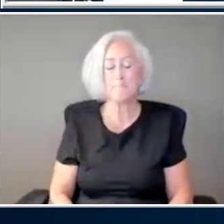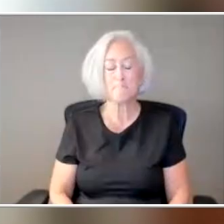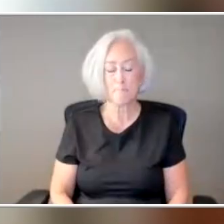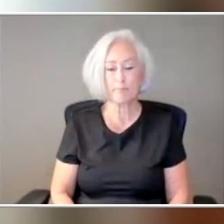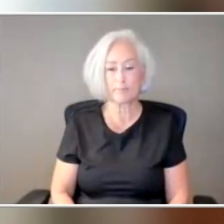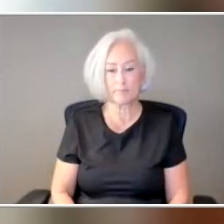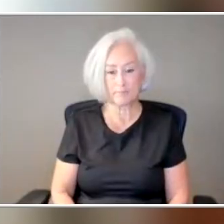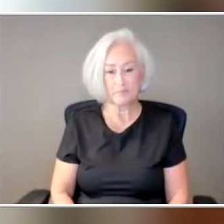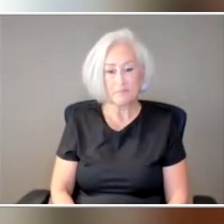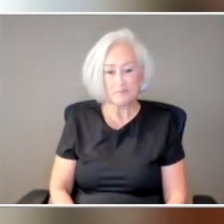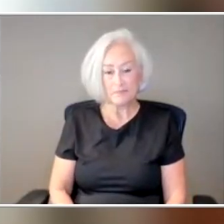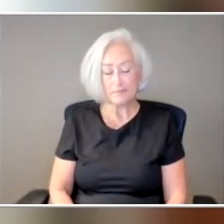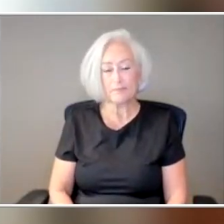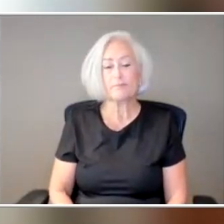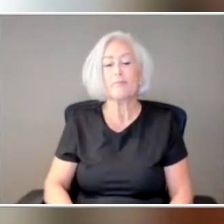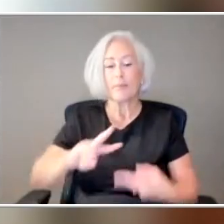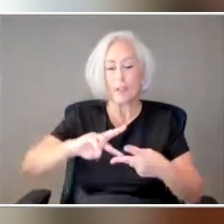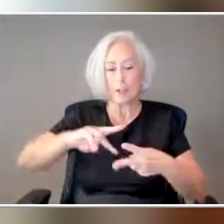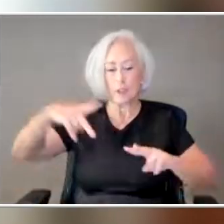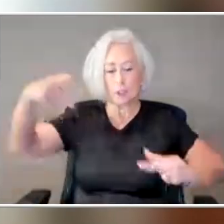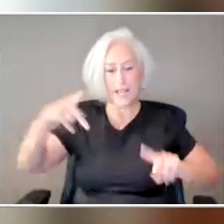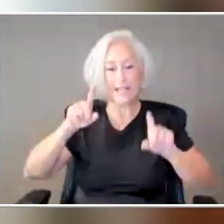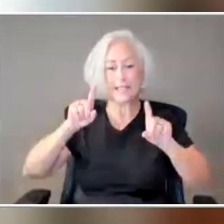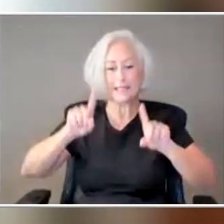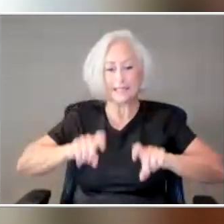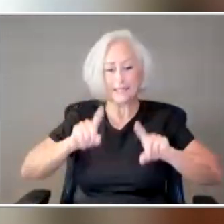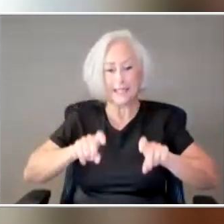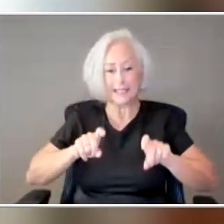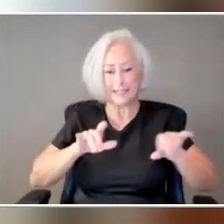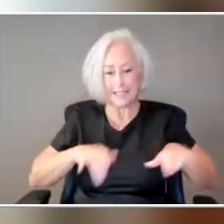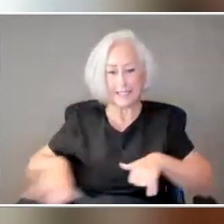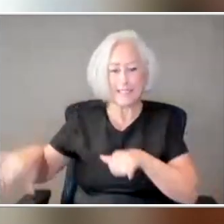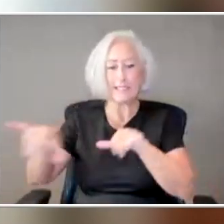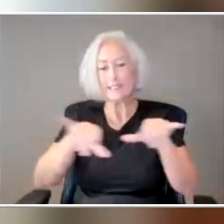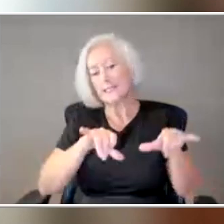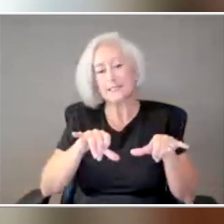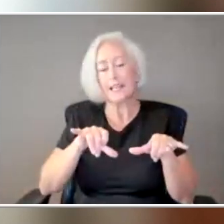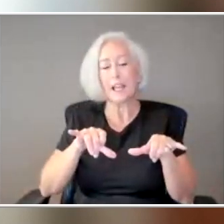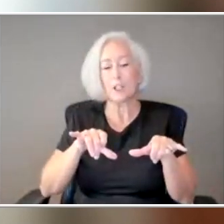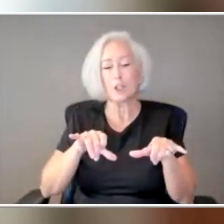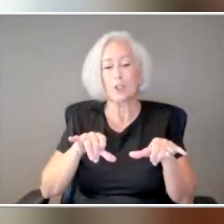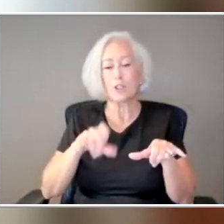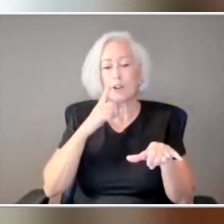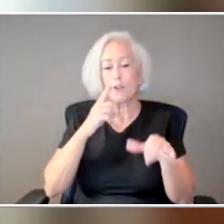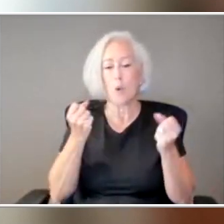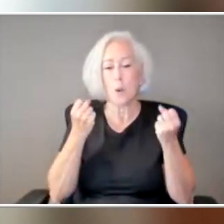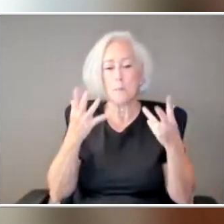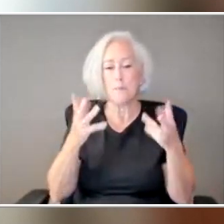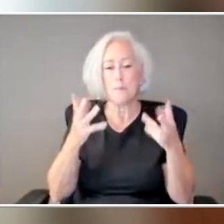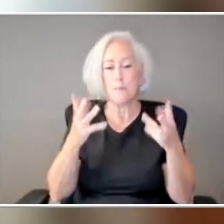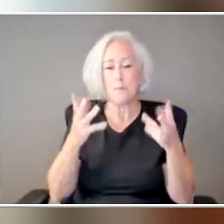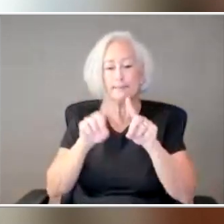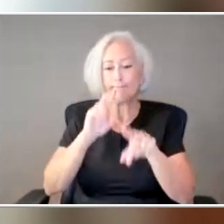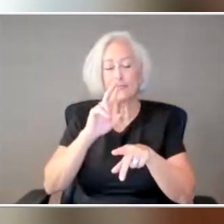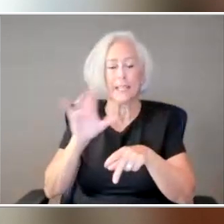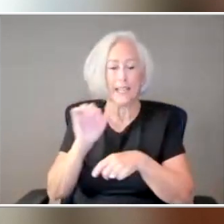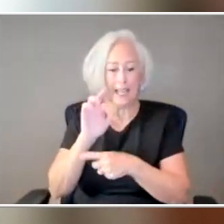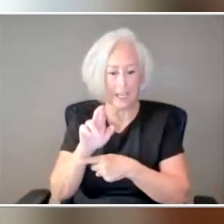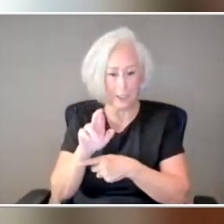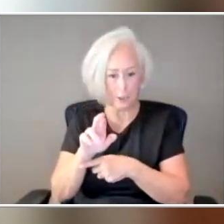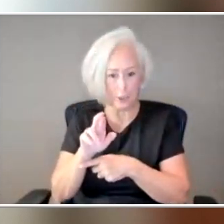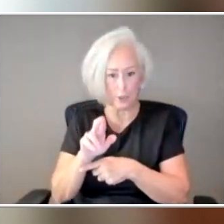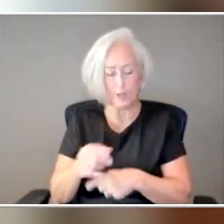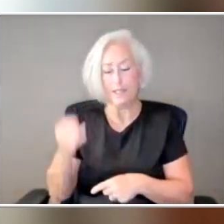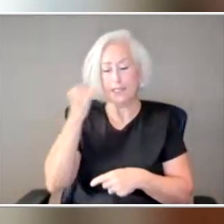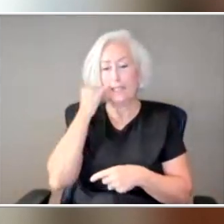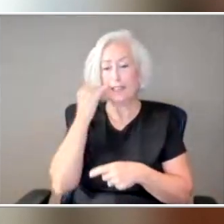I think genetic testing is part of our standard cancer care for many cancers now. And if a mutation or a genetic change is found,